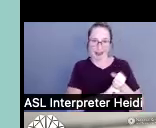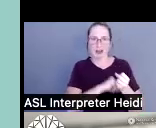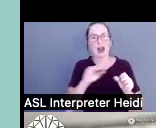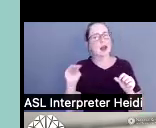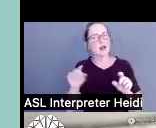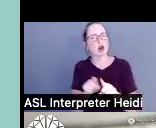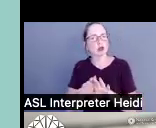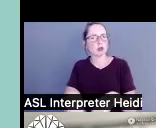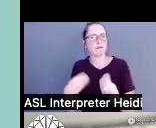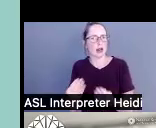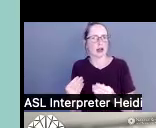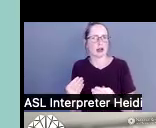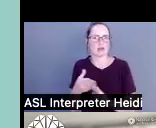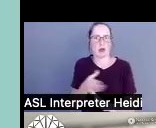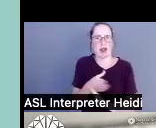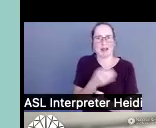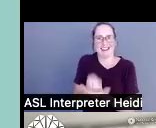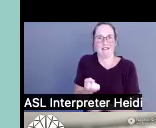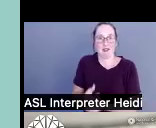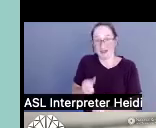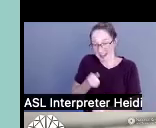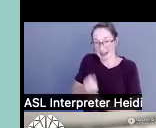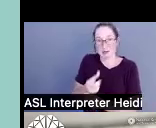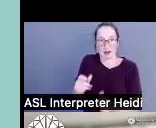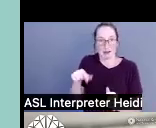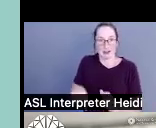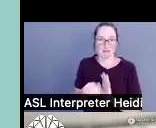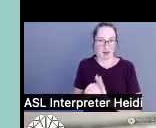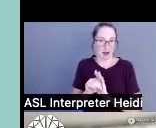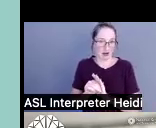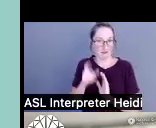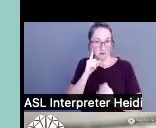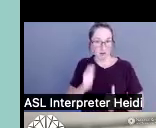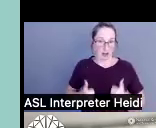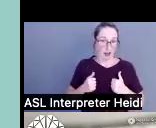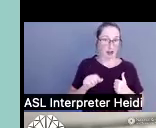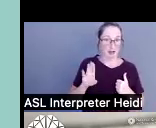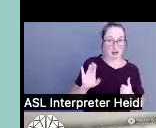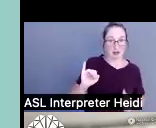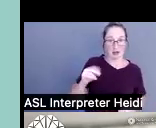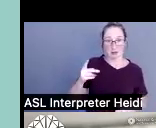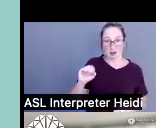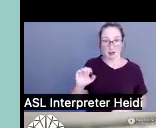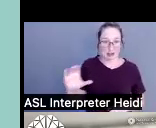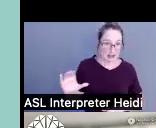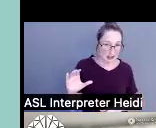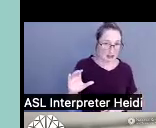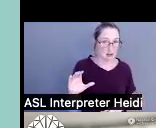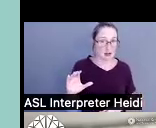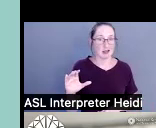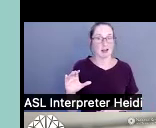providing preliminary evidence of the impact of this model on the lives of Black, Brown, Indigenous, people of